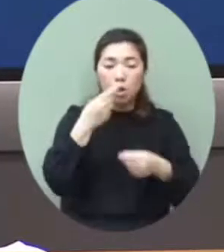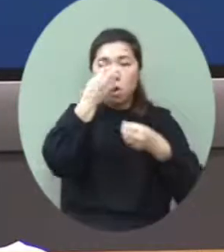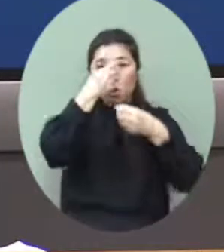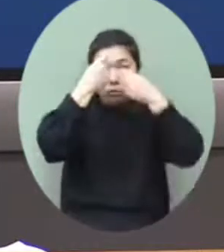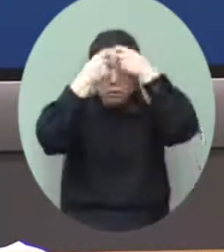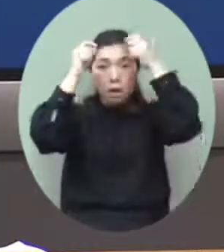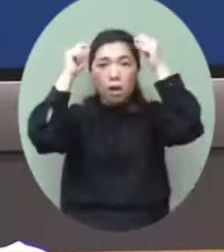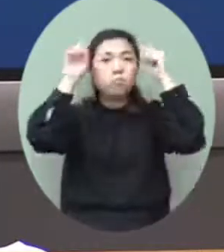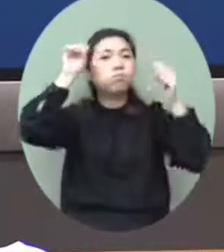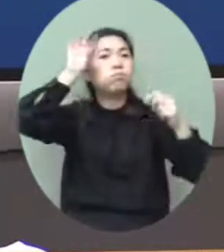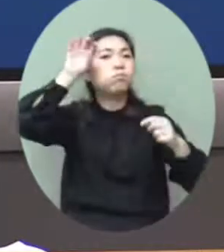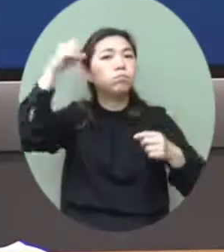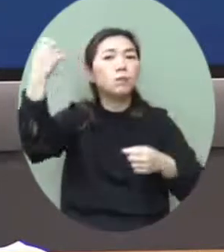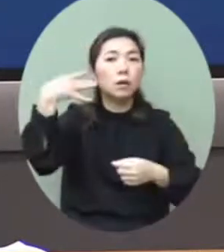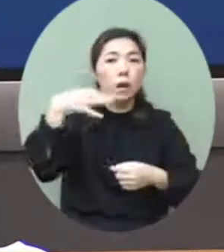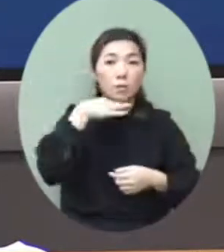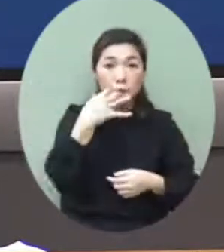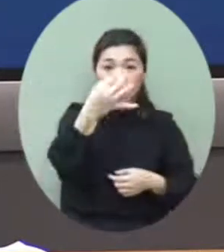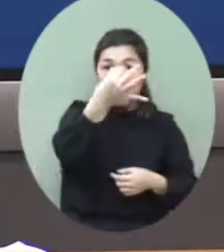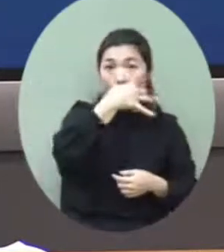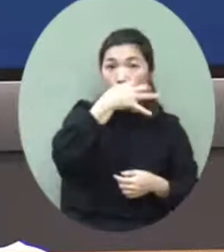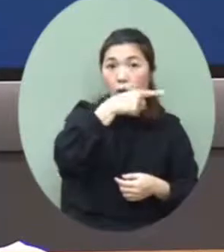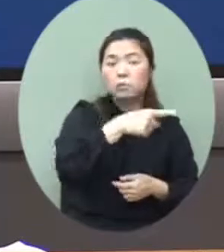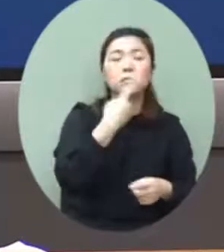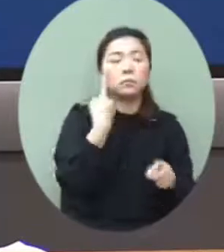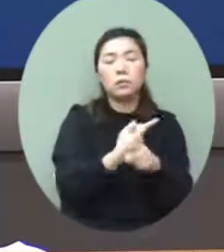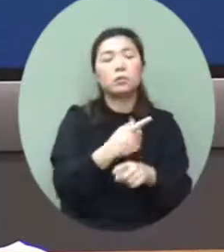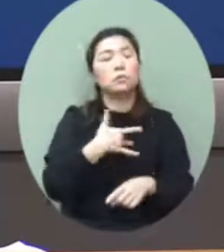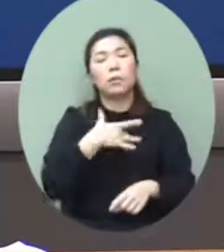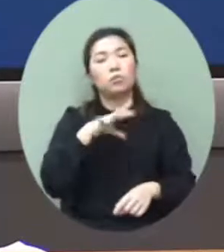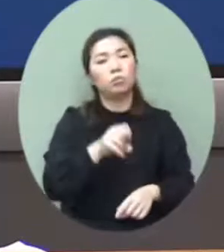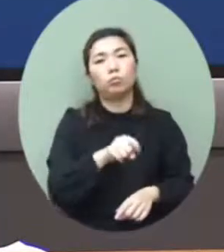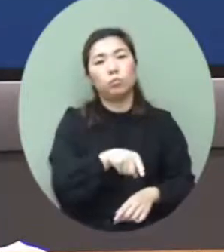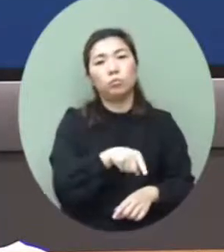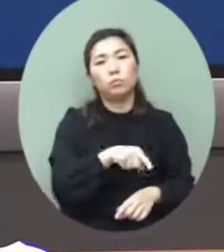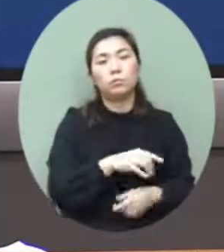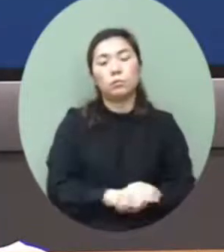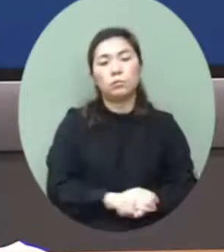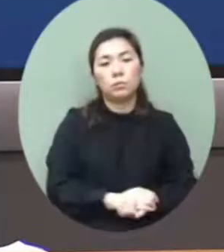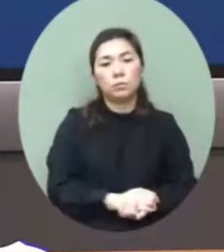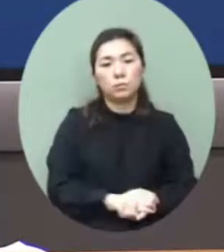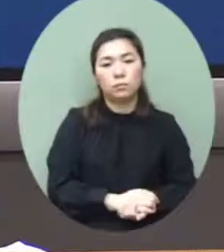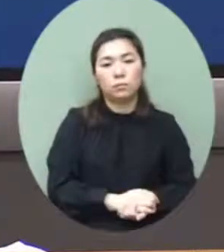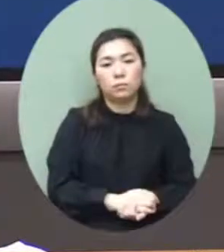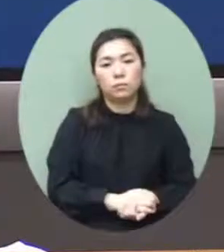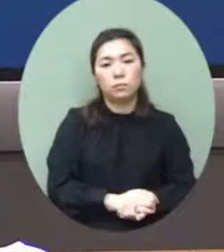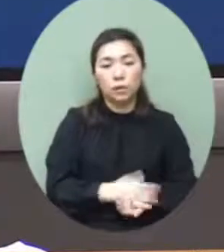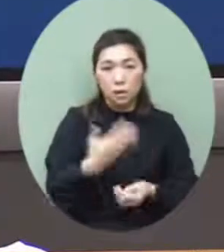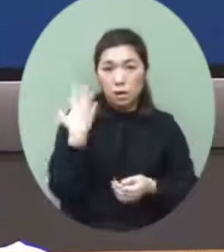of drugs. Well, at the suggestion of the Hong Kong U team,